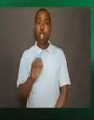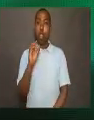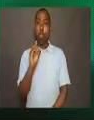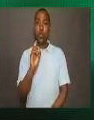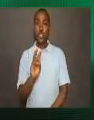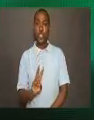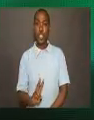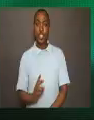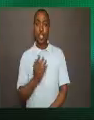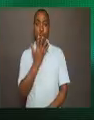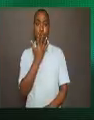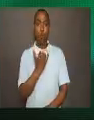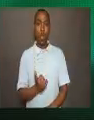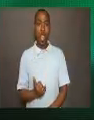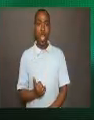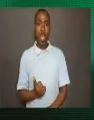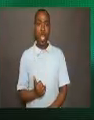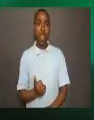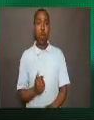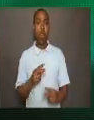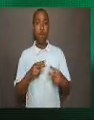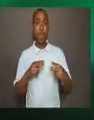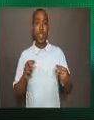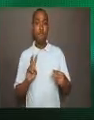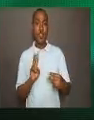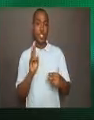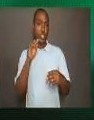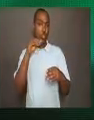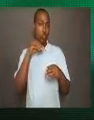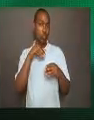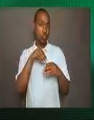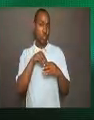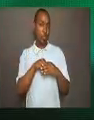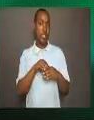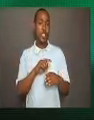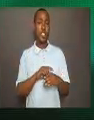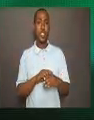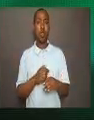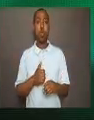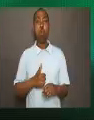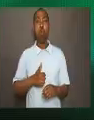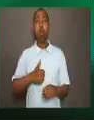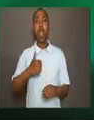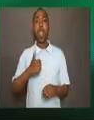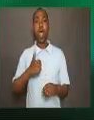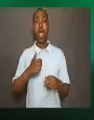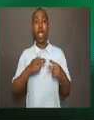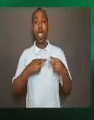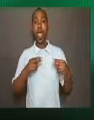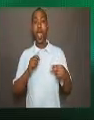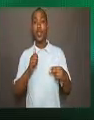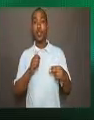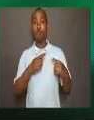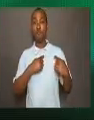Oxygenated blood enters the blood vessels through the main artery of the